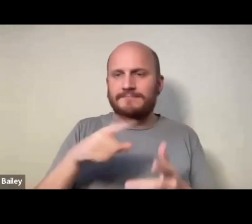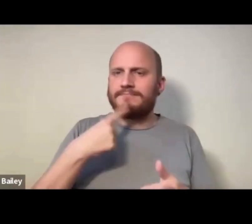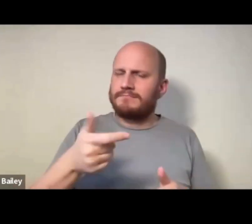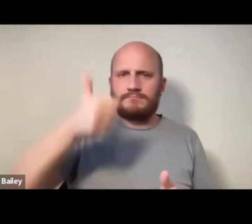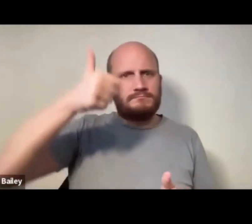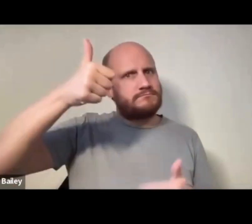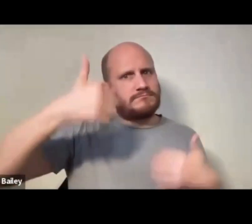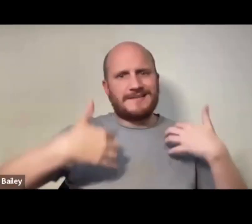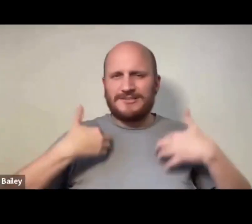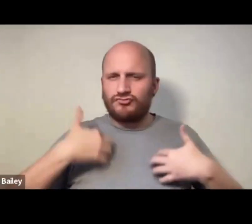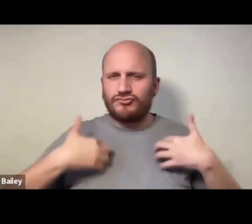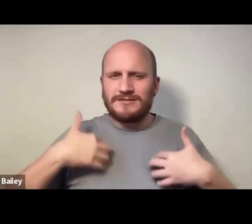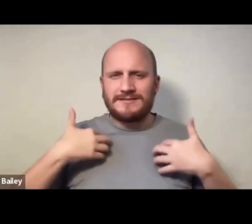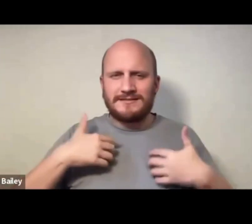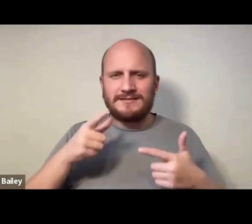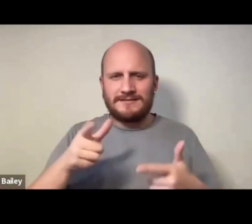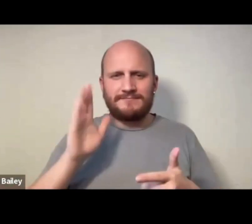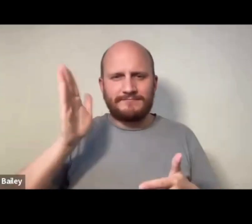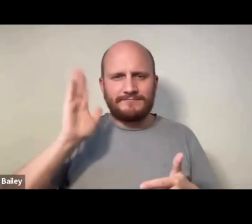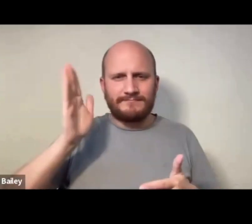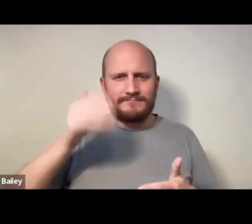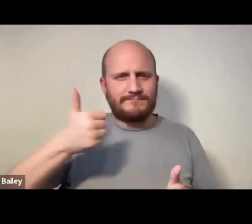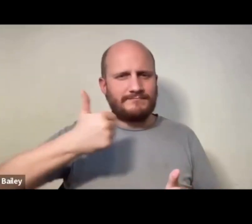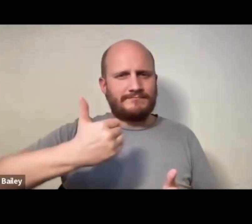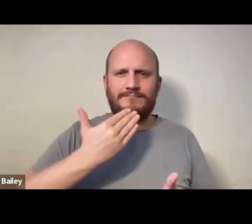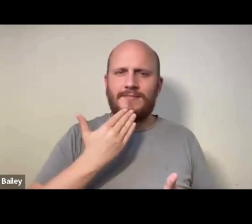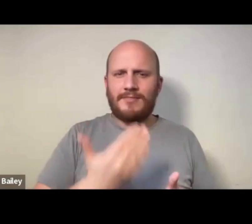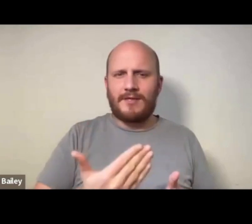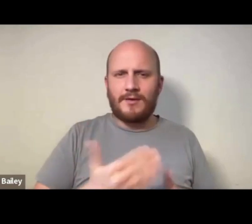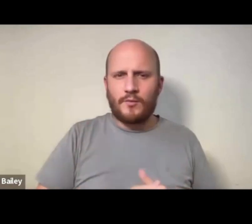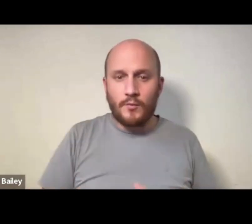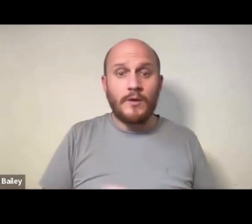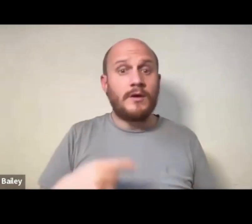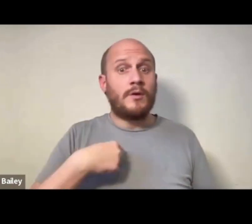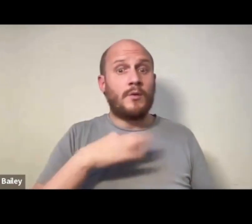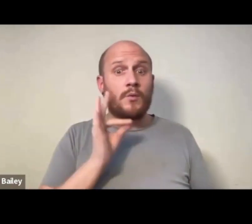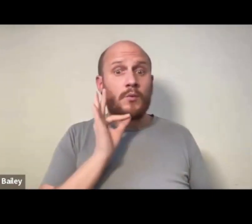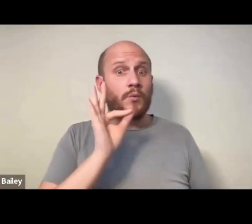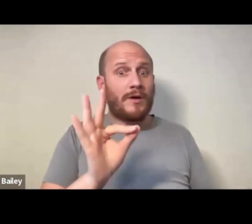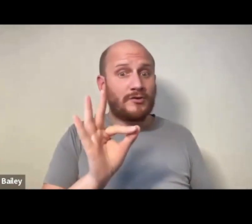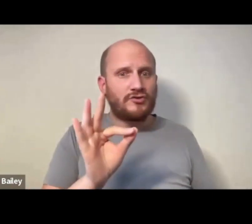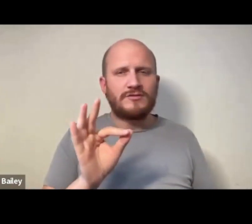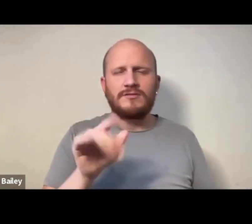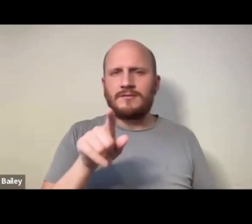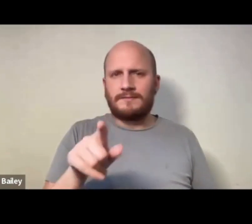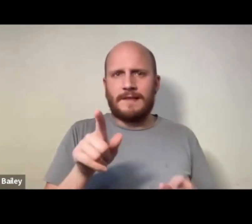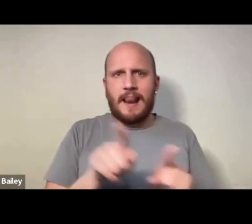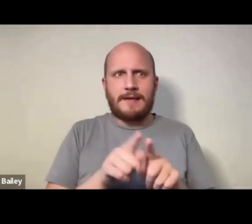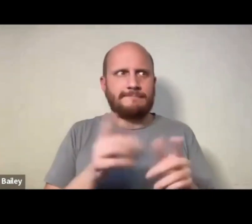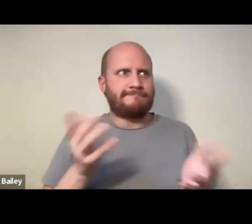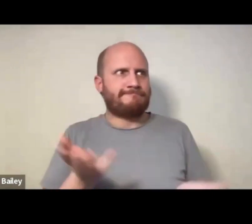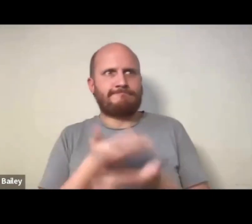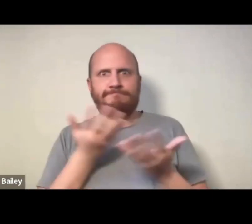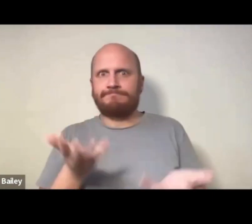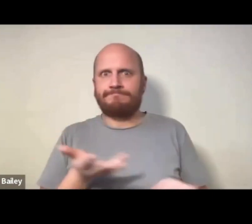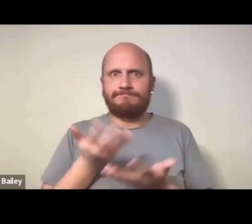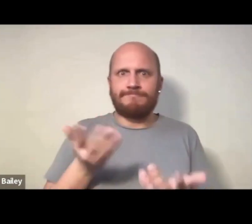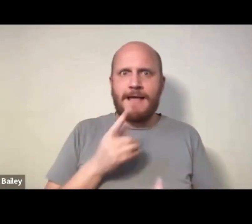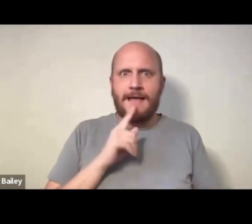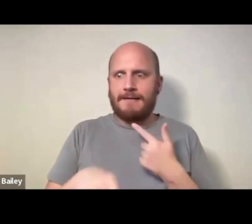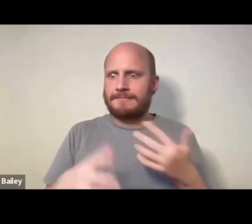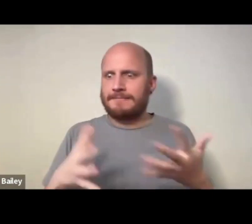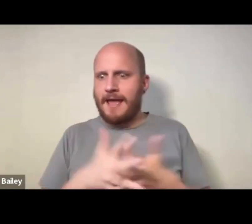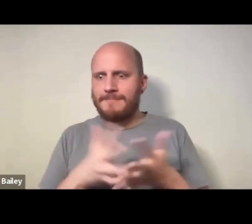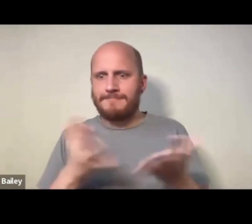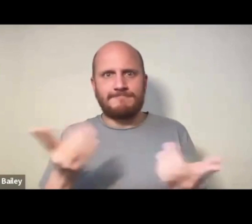much. I guess my question is probably a bit of a how long is a piece of string question. But is there